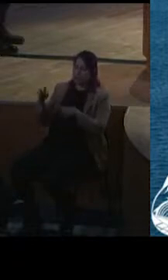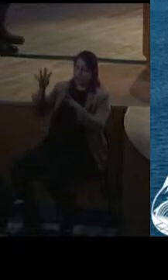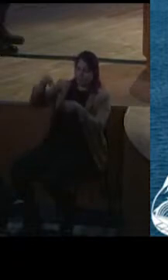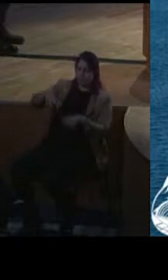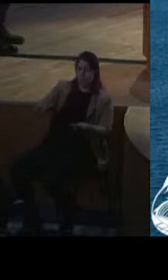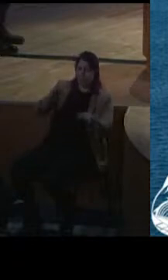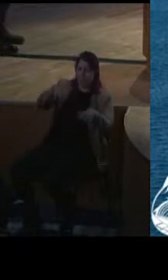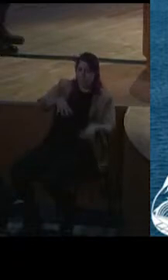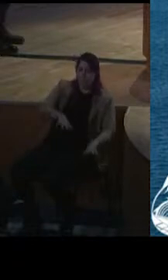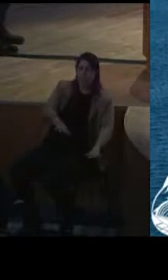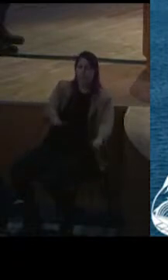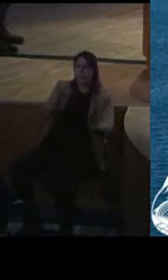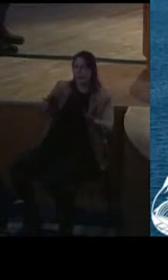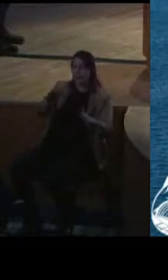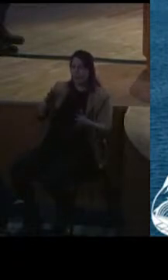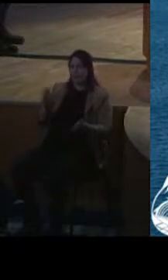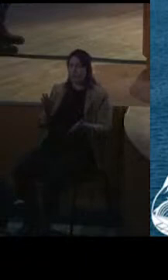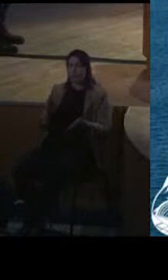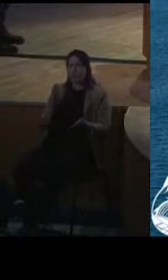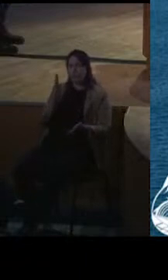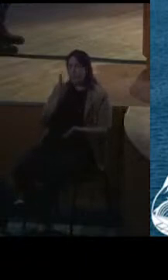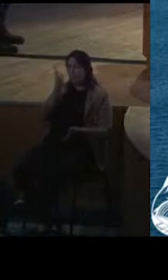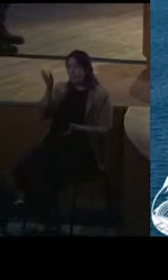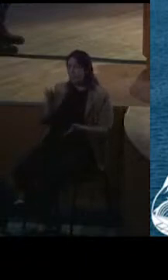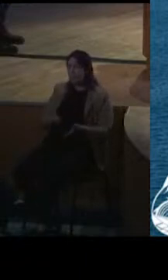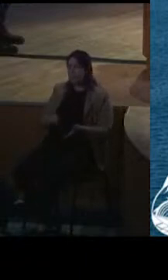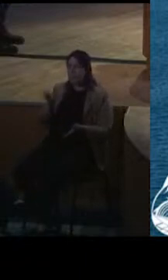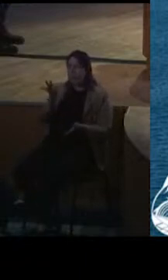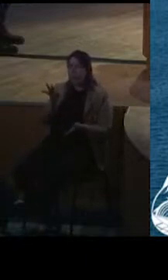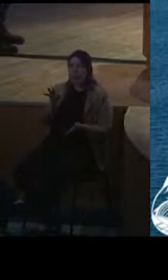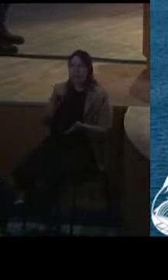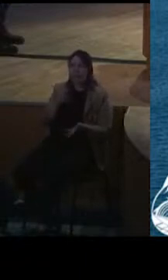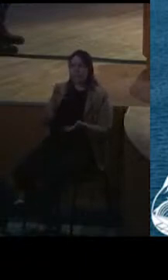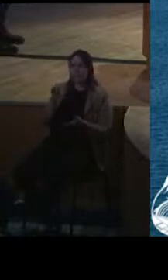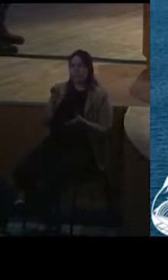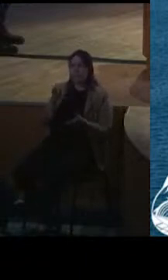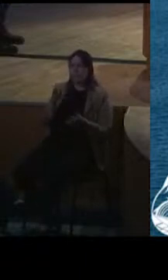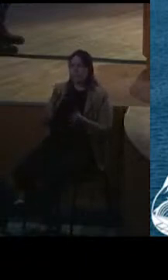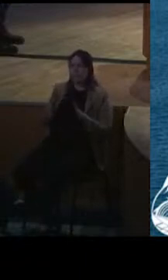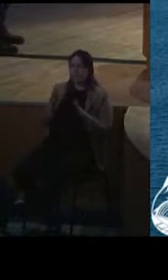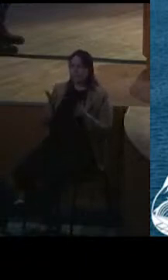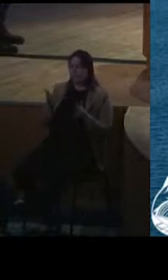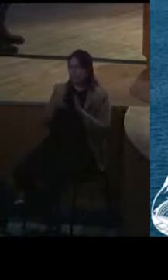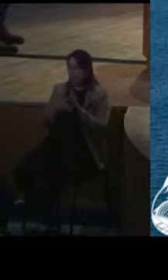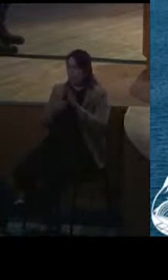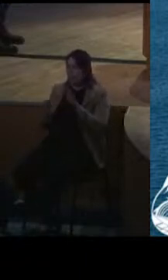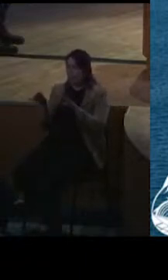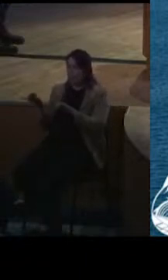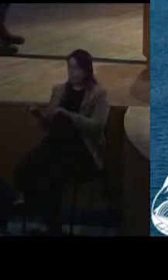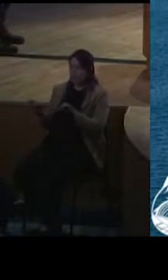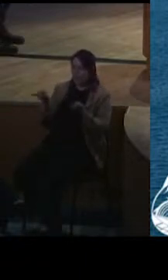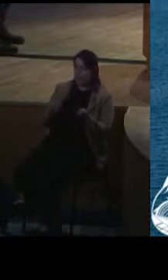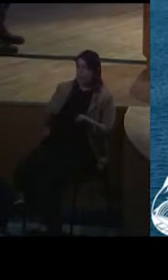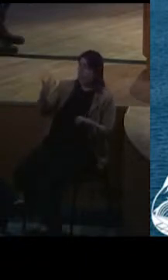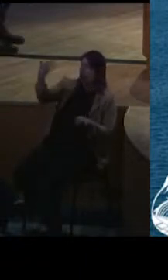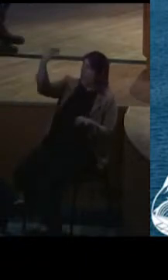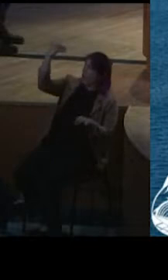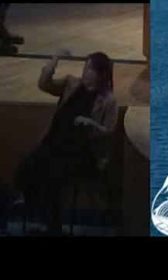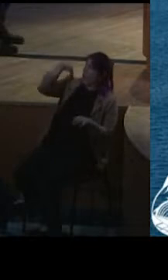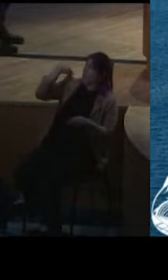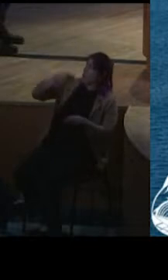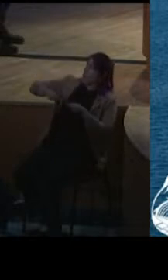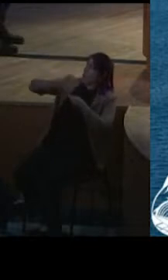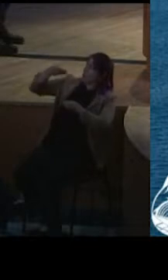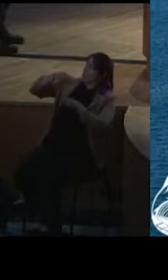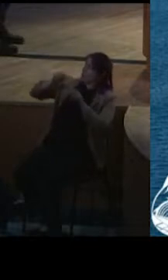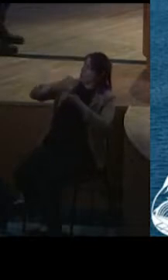we can come back to somewhat of a replica of what our Kupunara ancestors have perfected for thousands